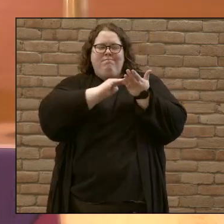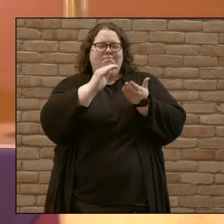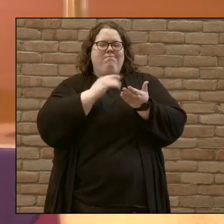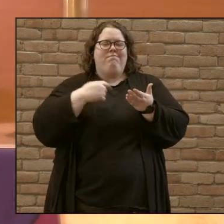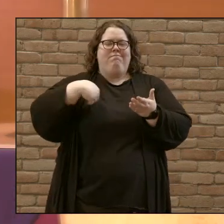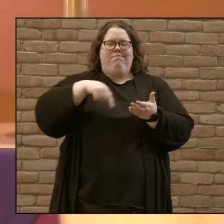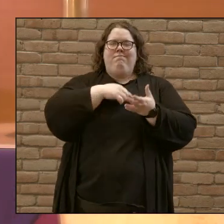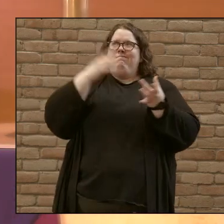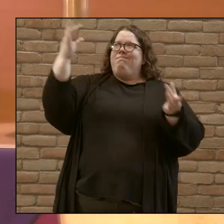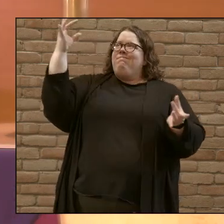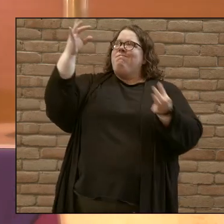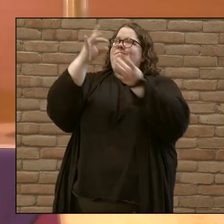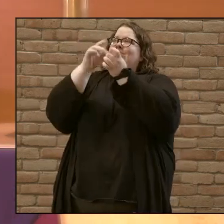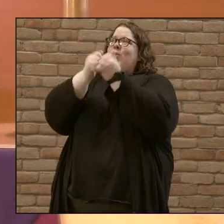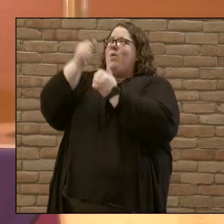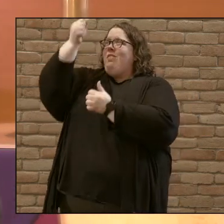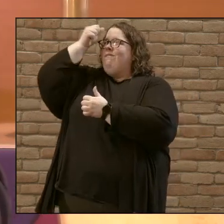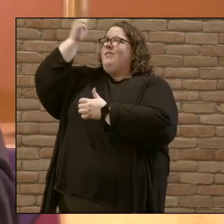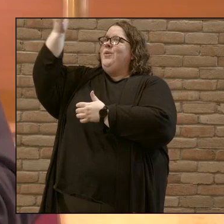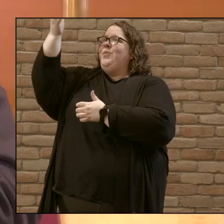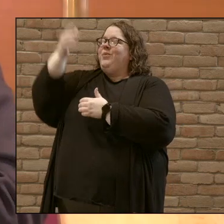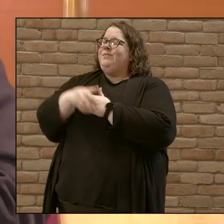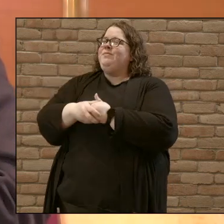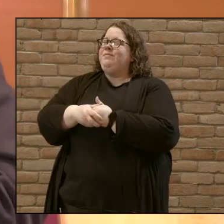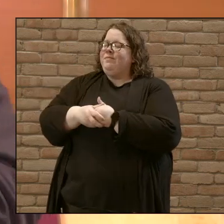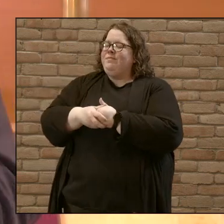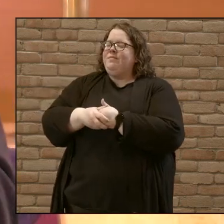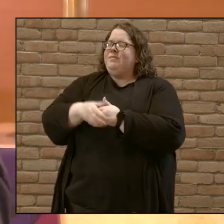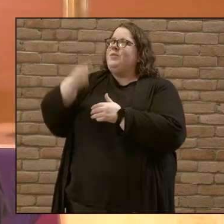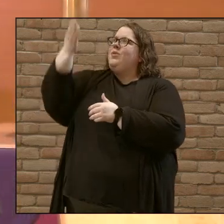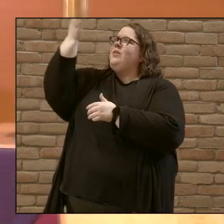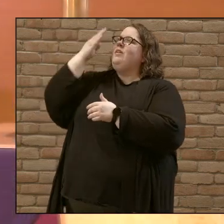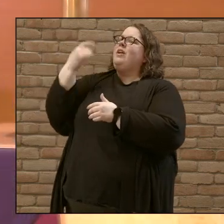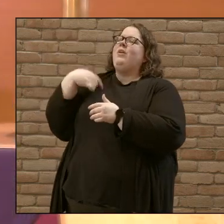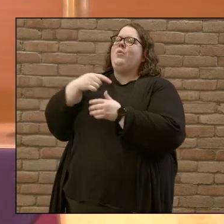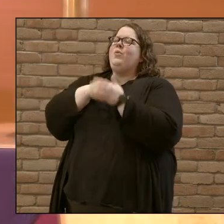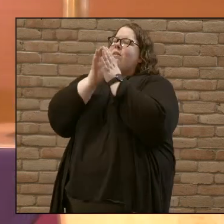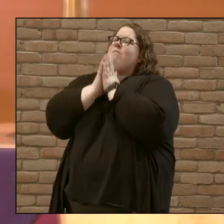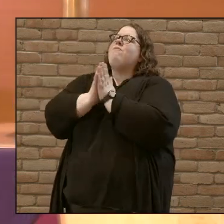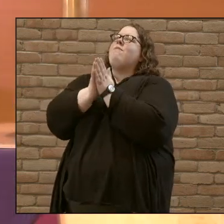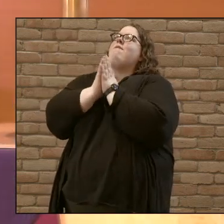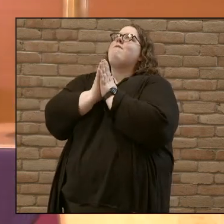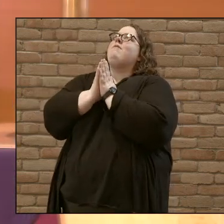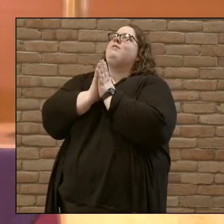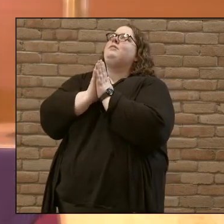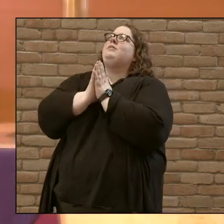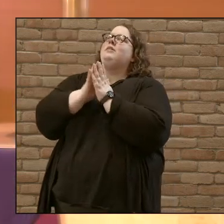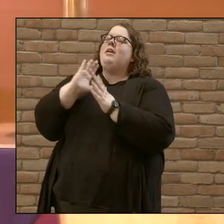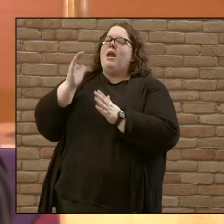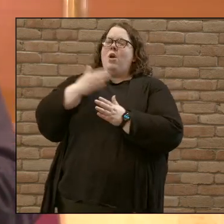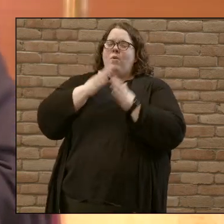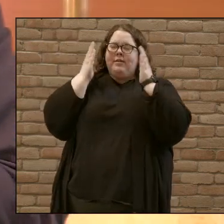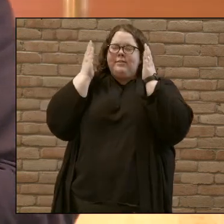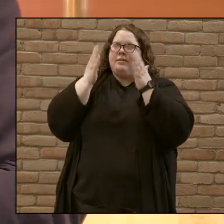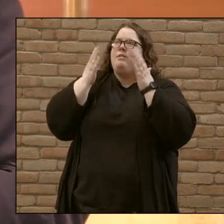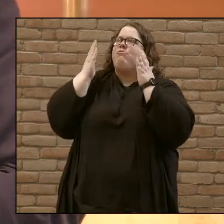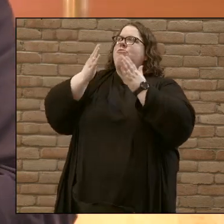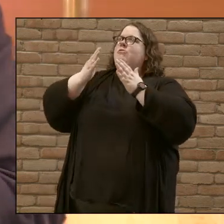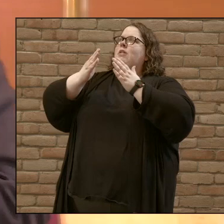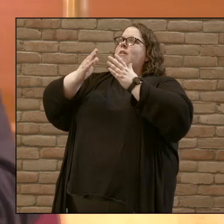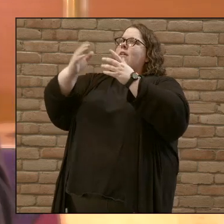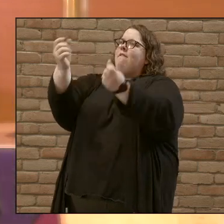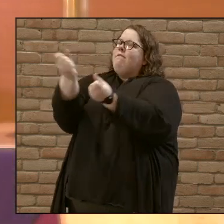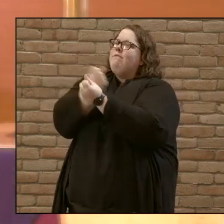Father. And so, Almighty God, we pray that our attention, our affection,